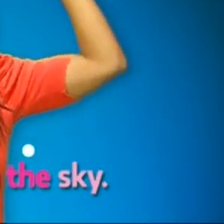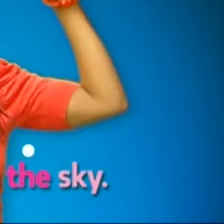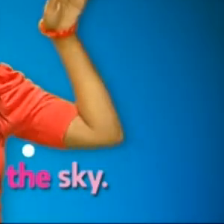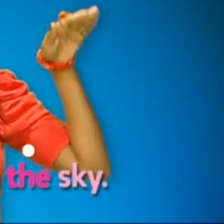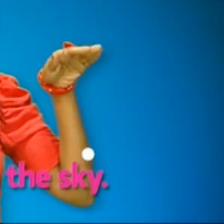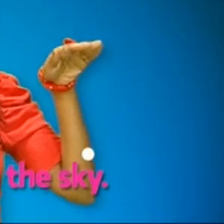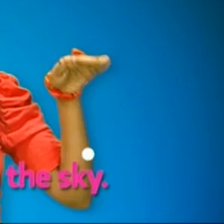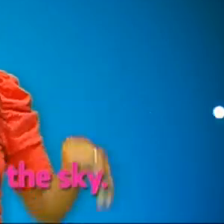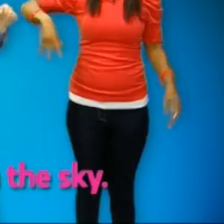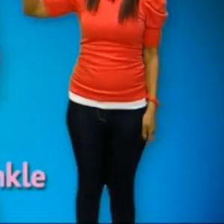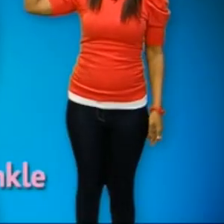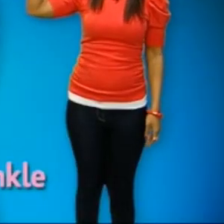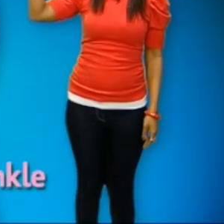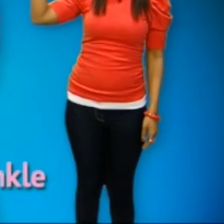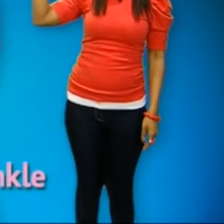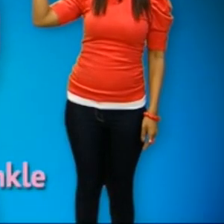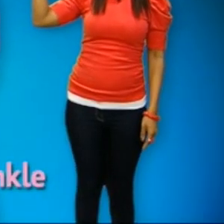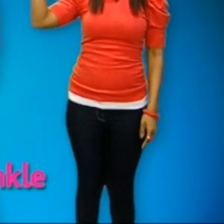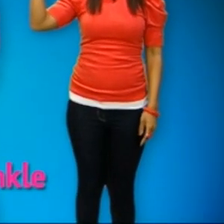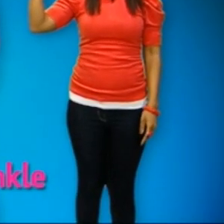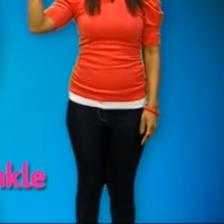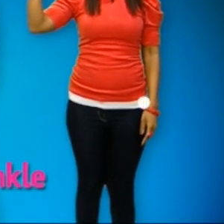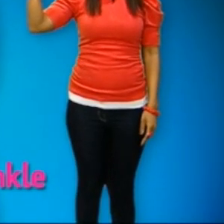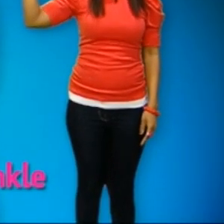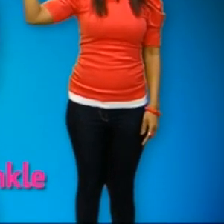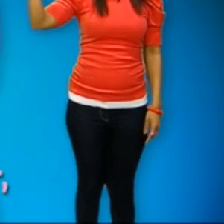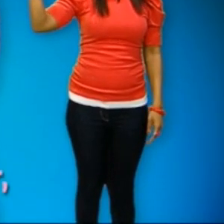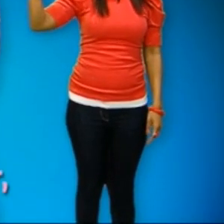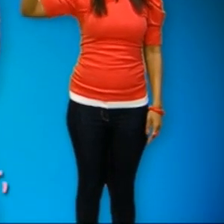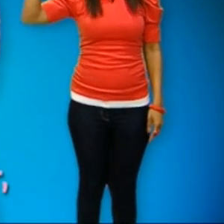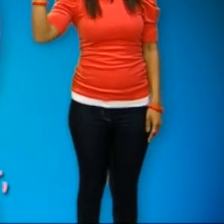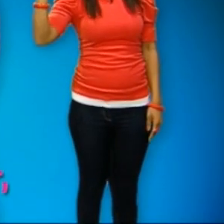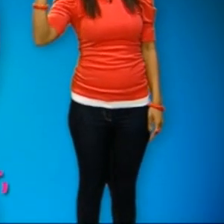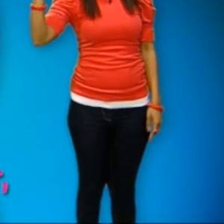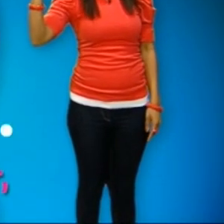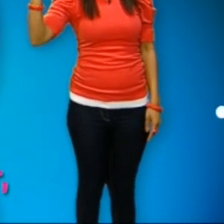in the sky. Twinkle, twinkle,